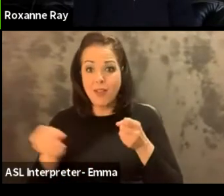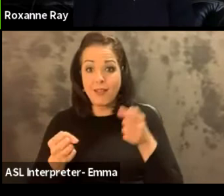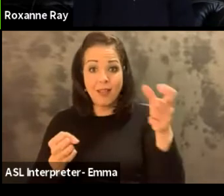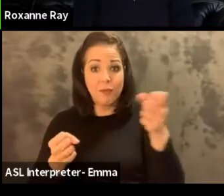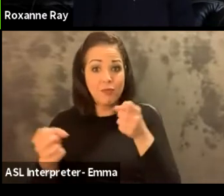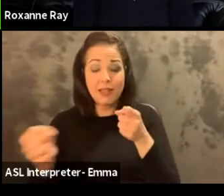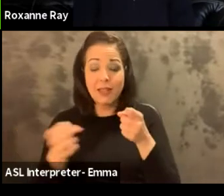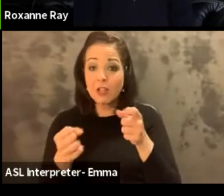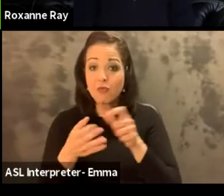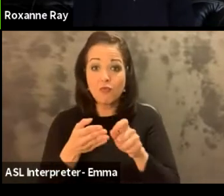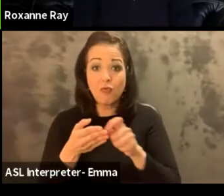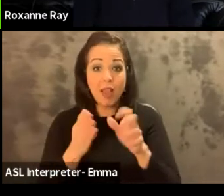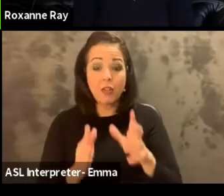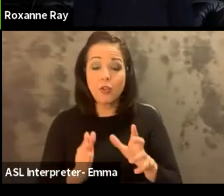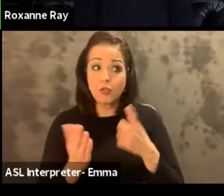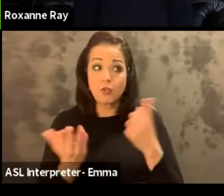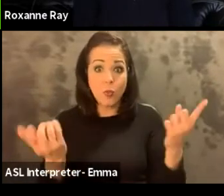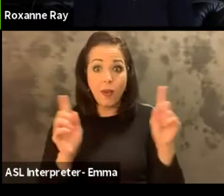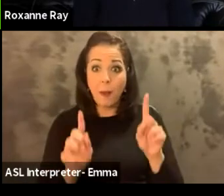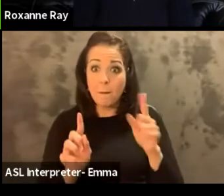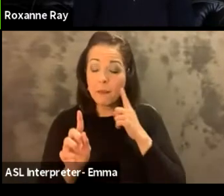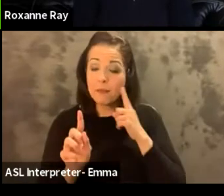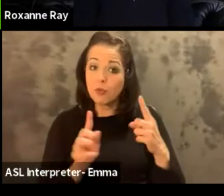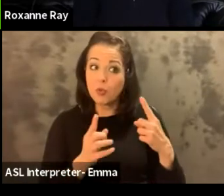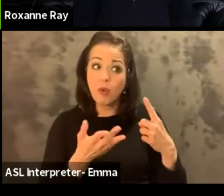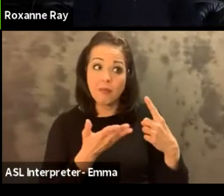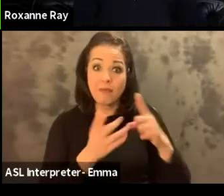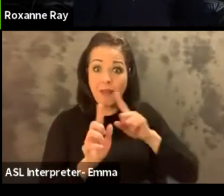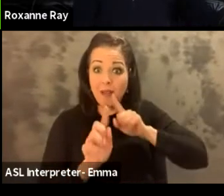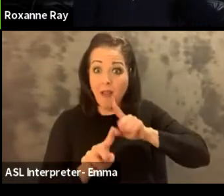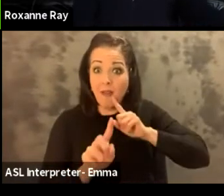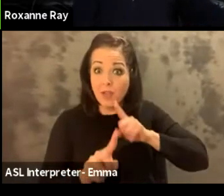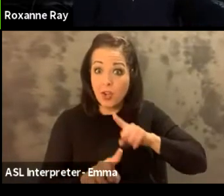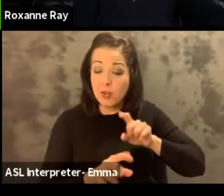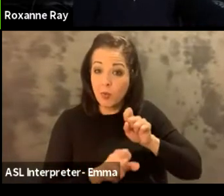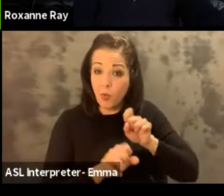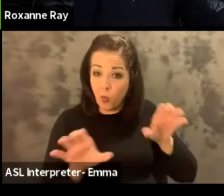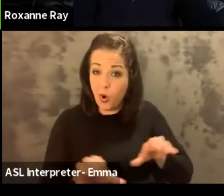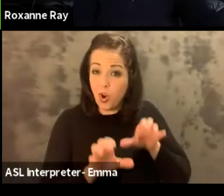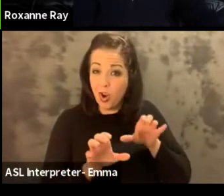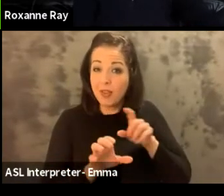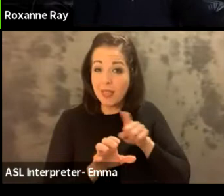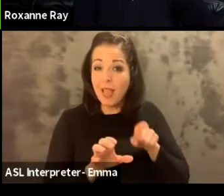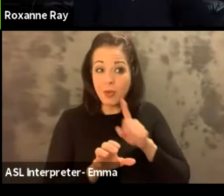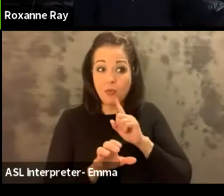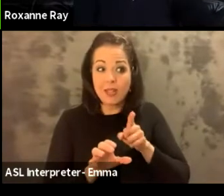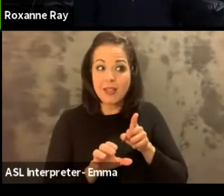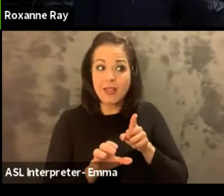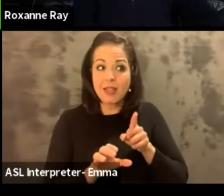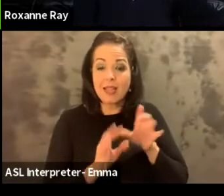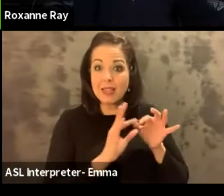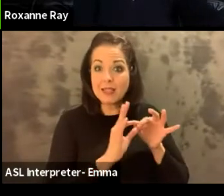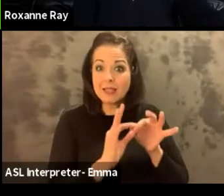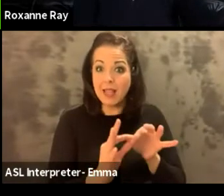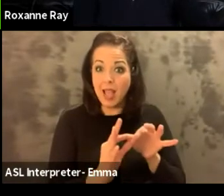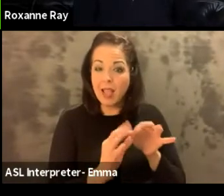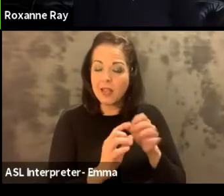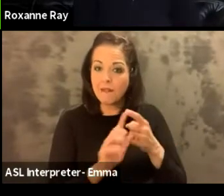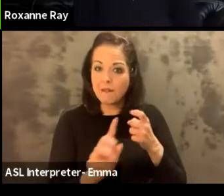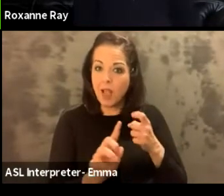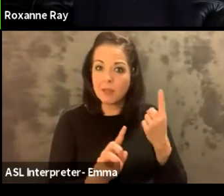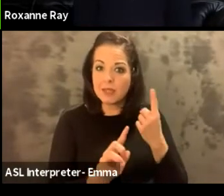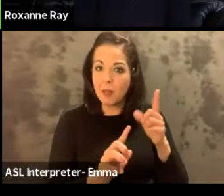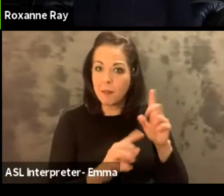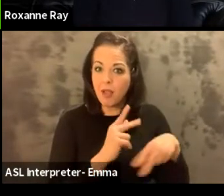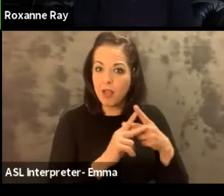the fore to cover work that is, you know, tied to coming from some kind of relationship